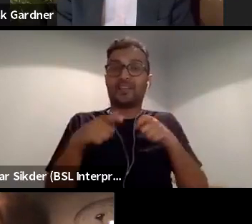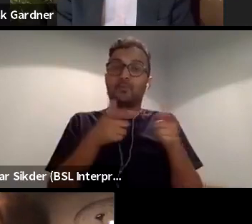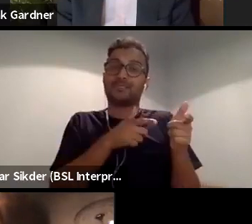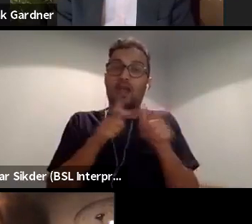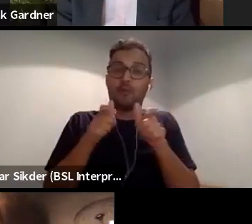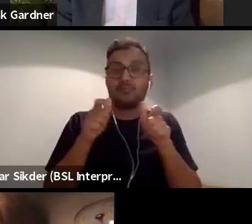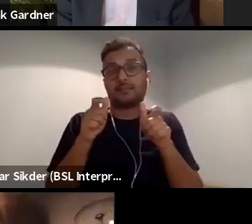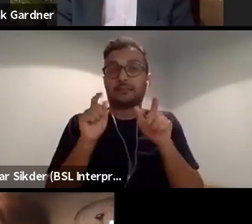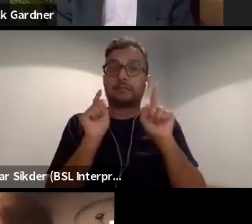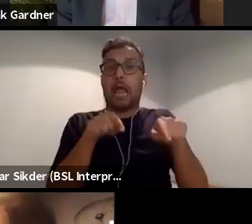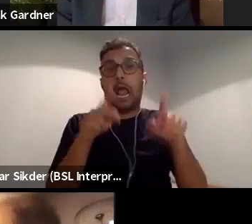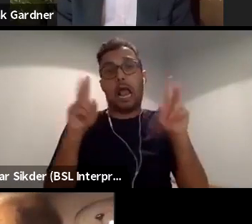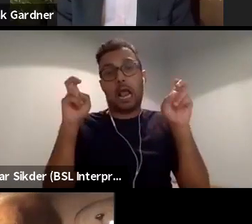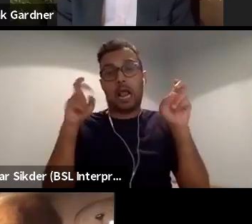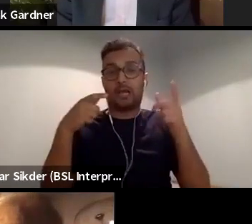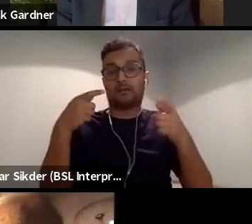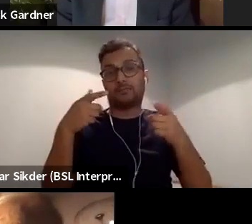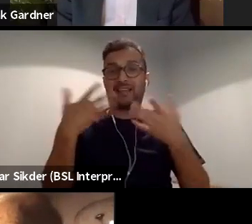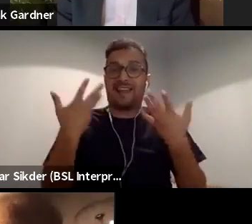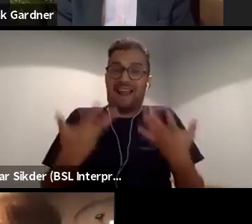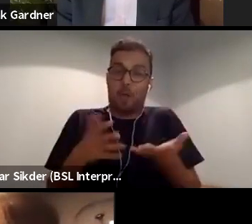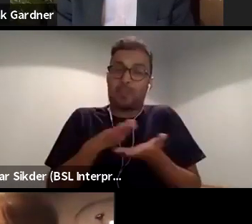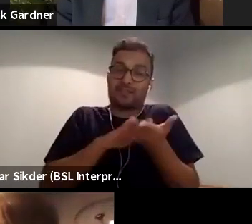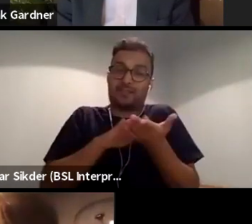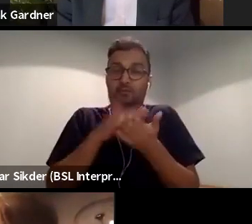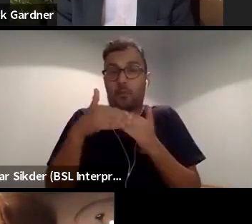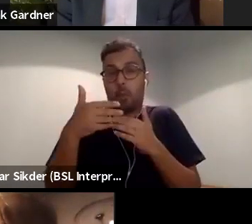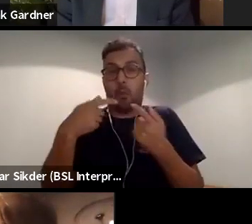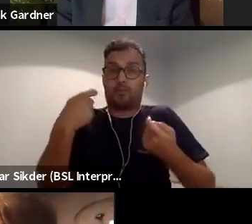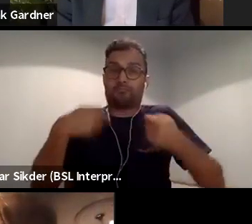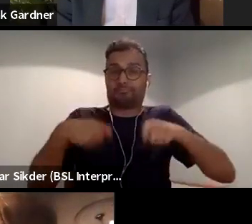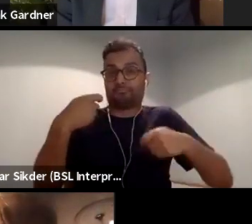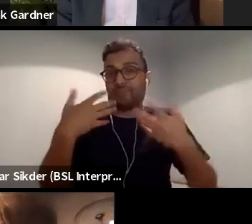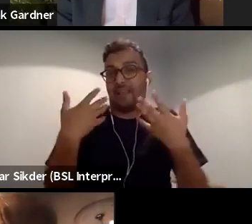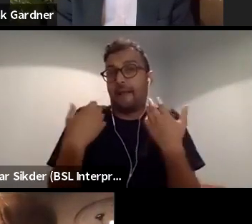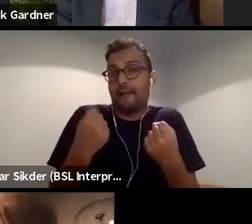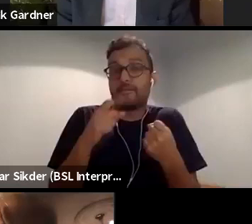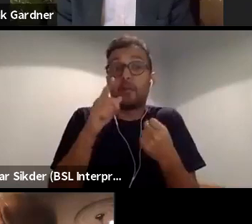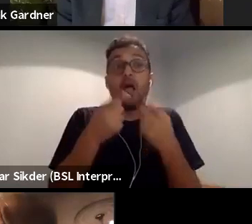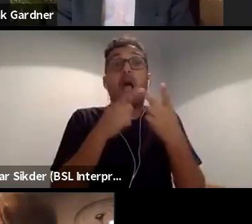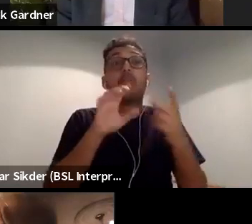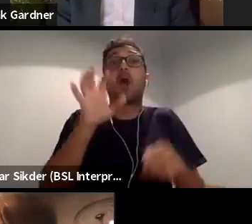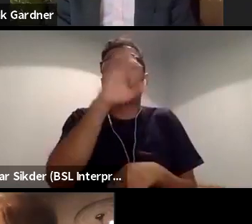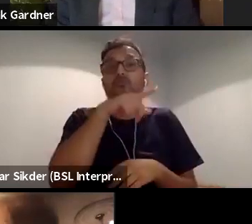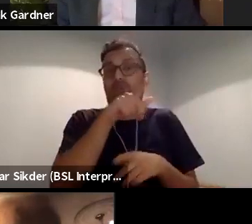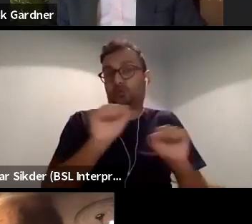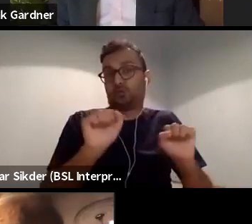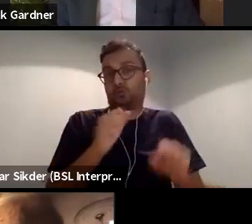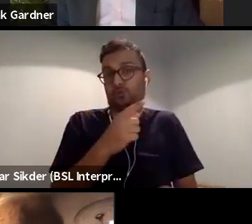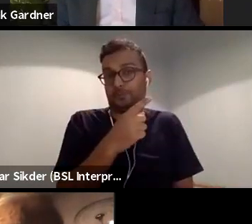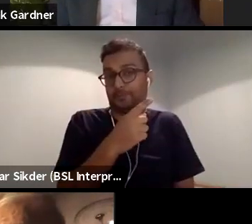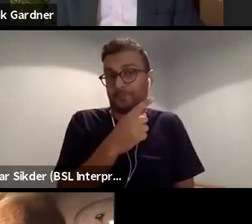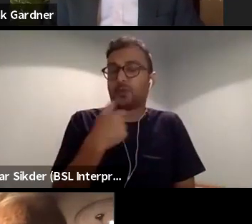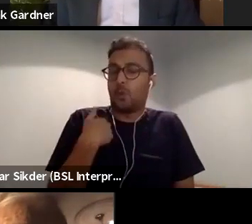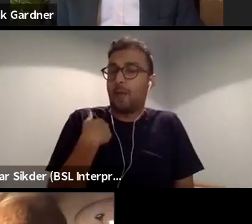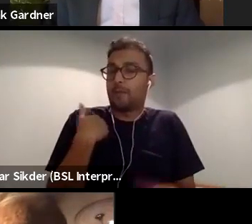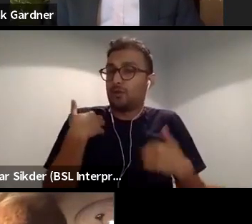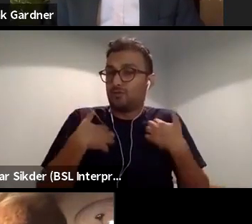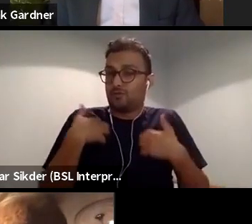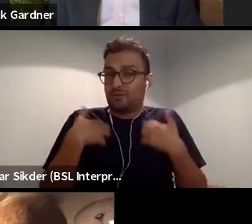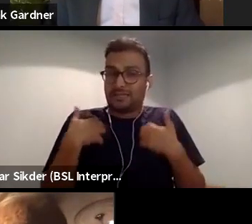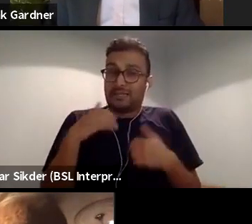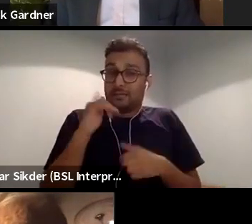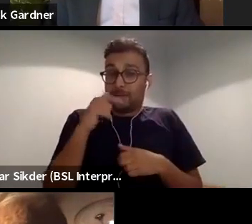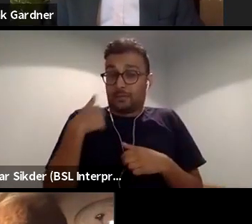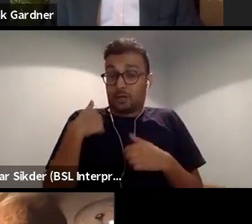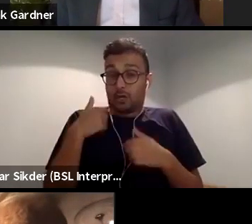countries. And I'd be interested to see whether the findings in the report would change in any way